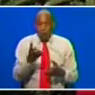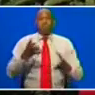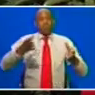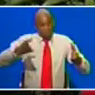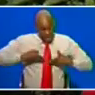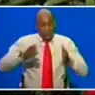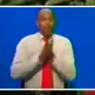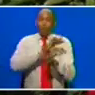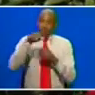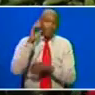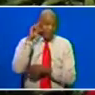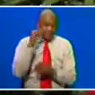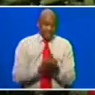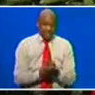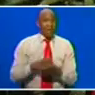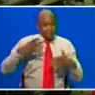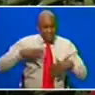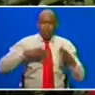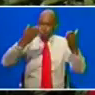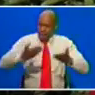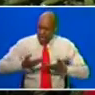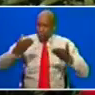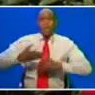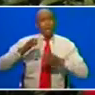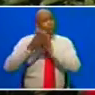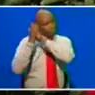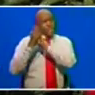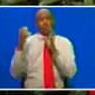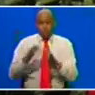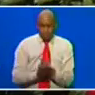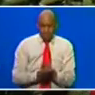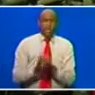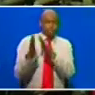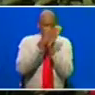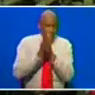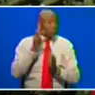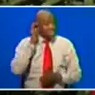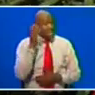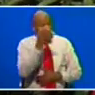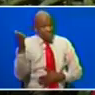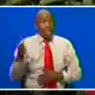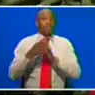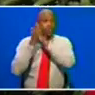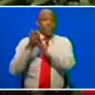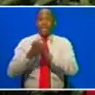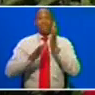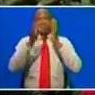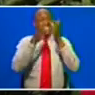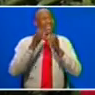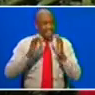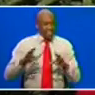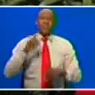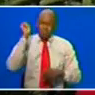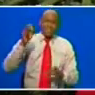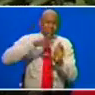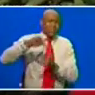across Mombasa. People are welcoming Jubilee. And all these stories that we are hearing that, you know, Jubilee is not popular here, we should join